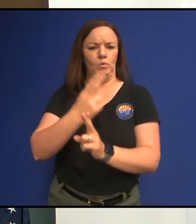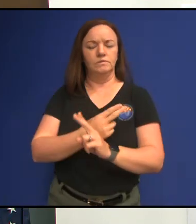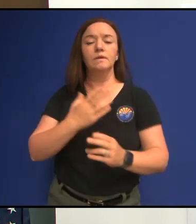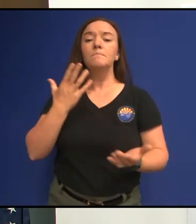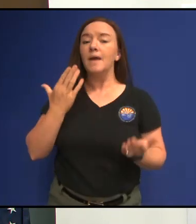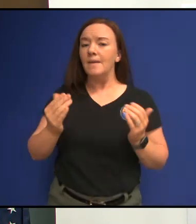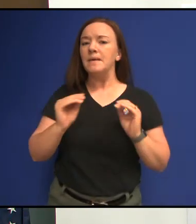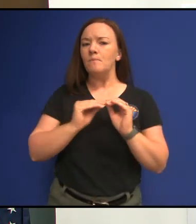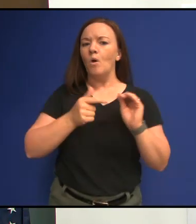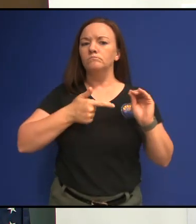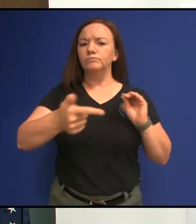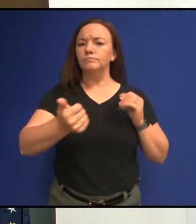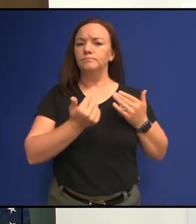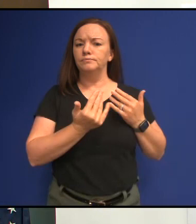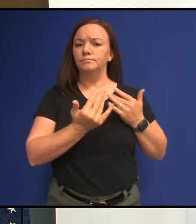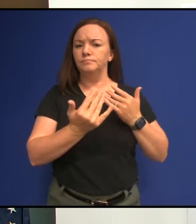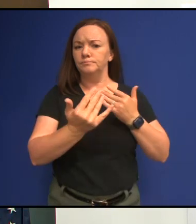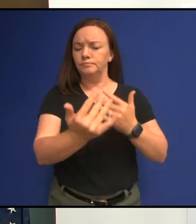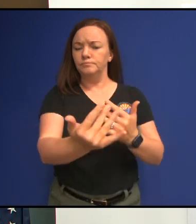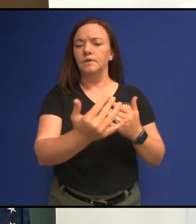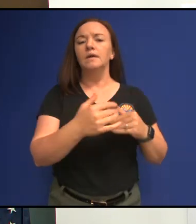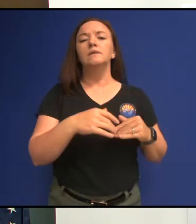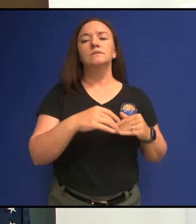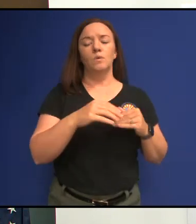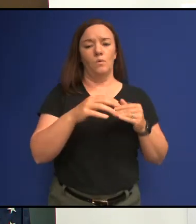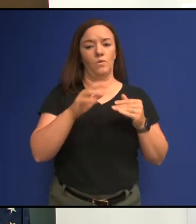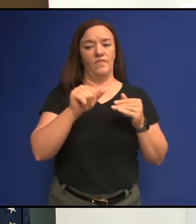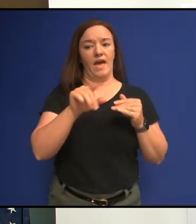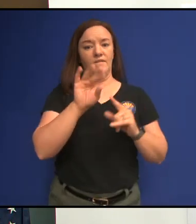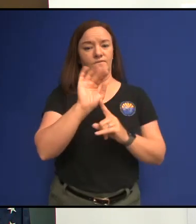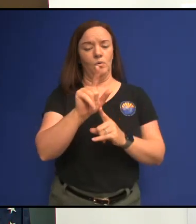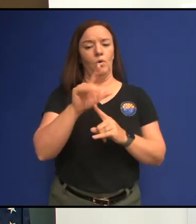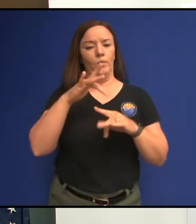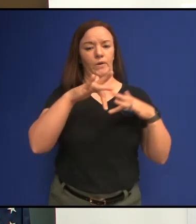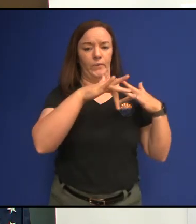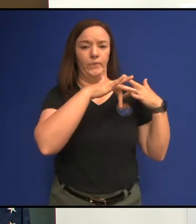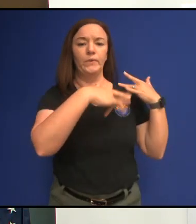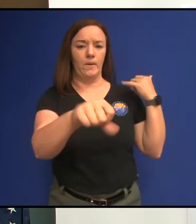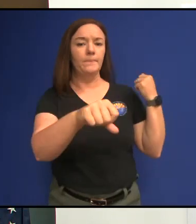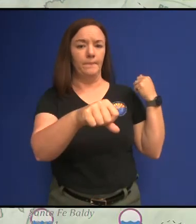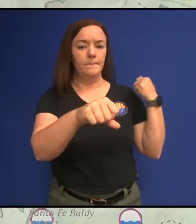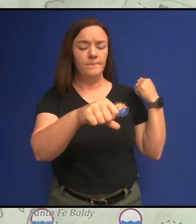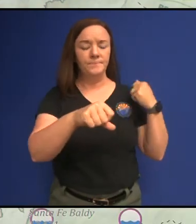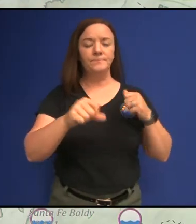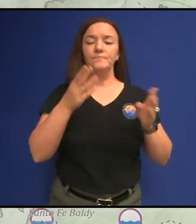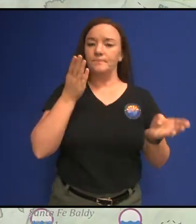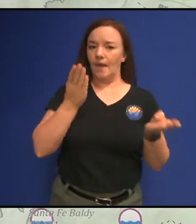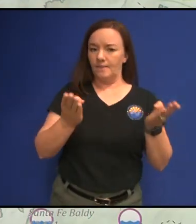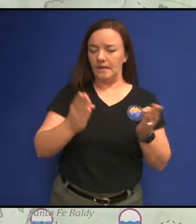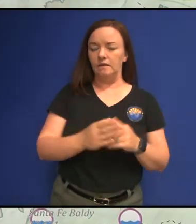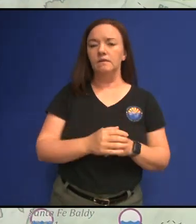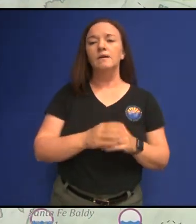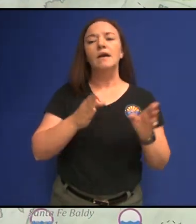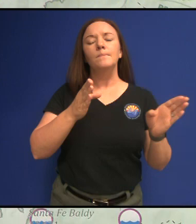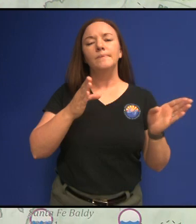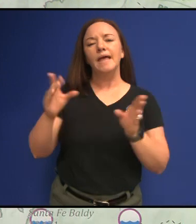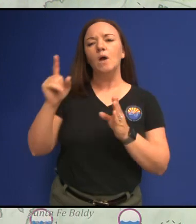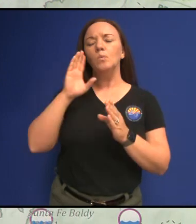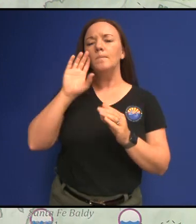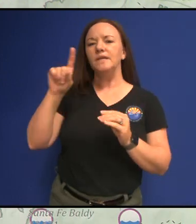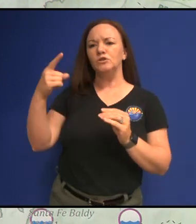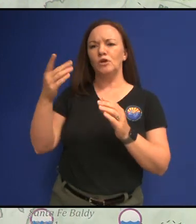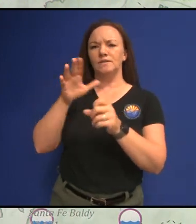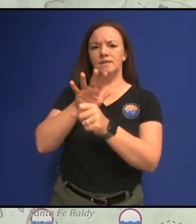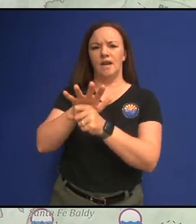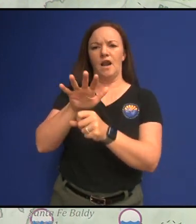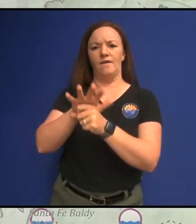between the active fire and our fire lines. The plan would be to just be enough to stay even with the